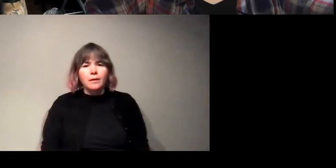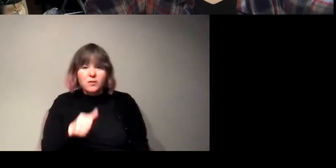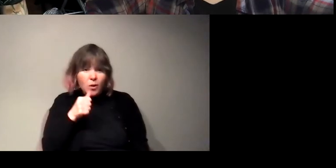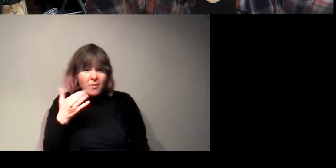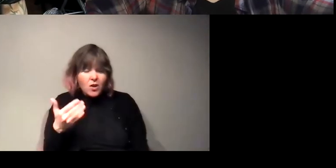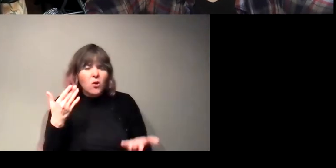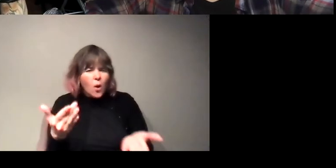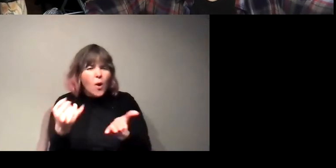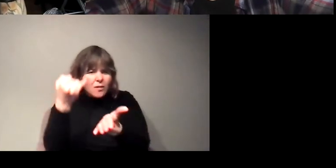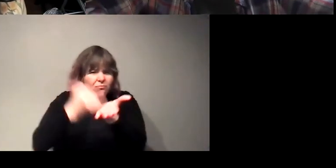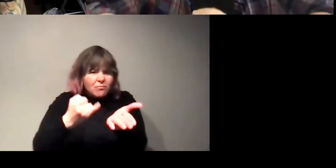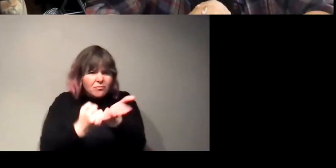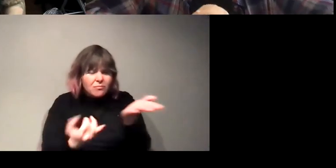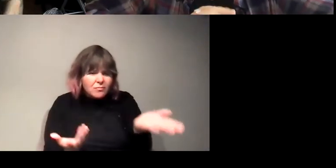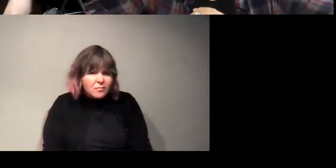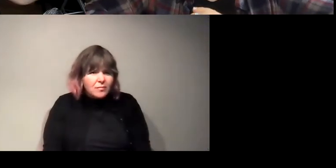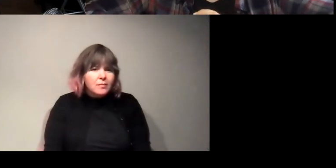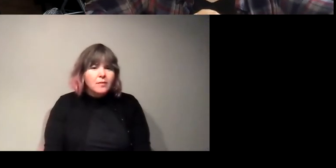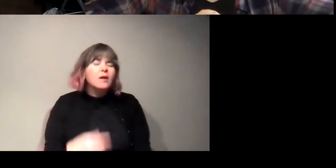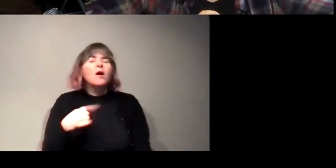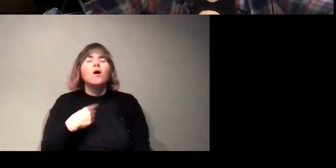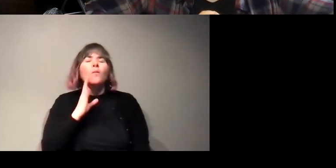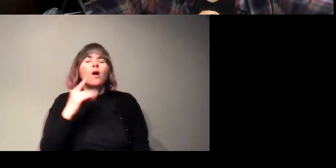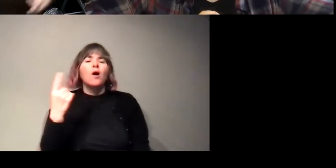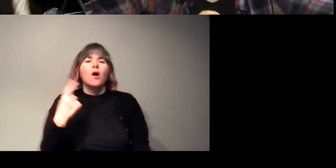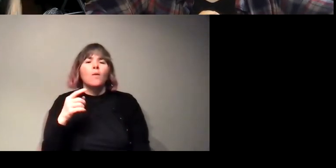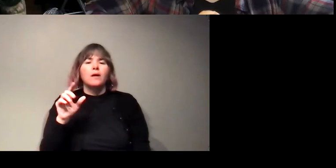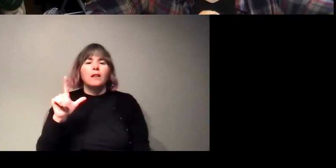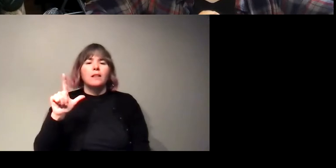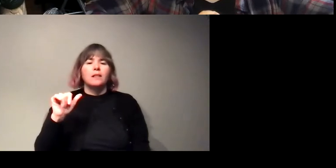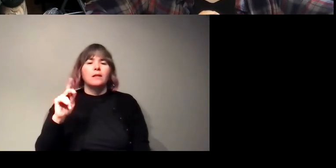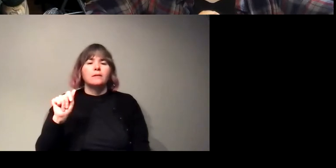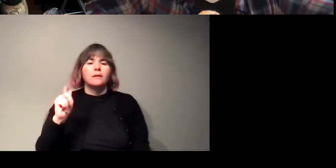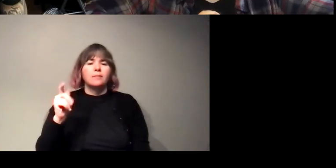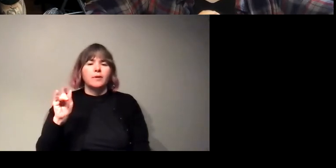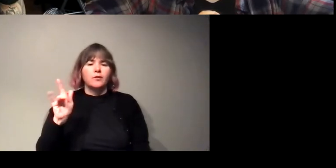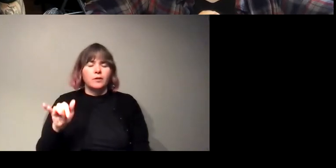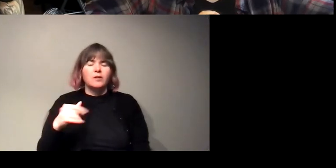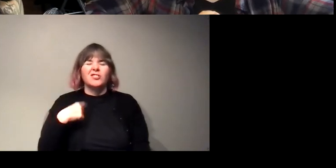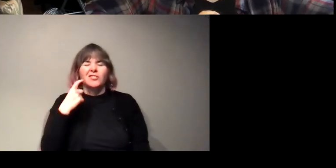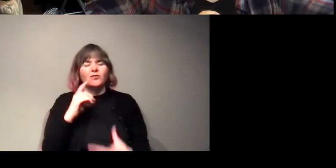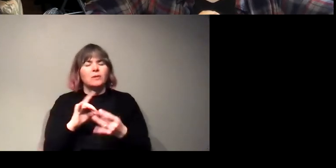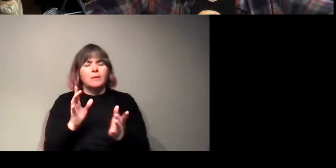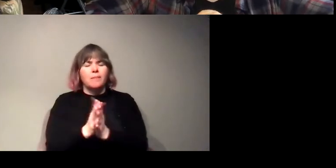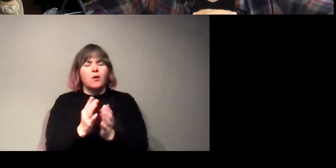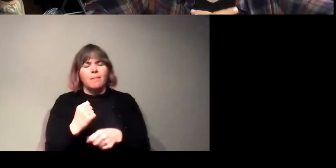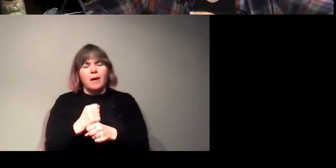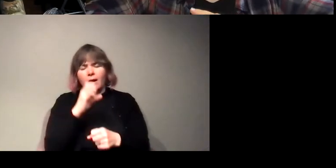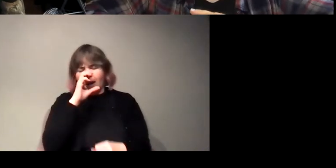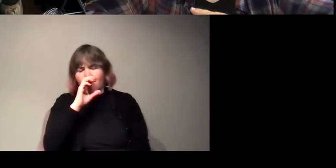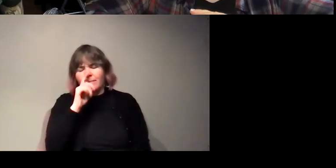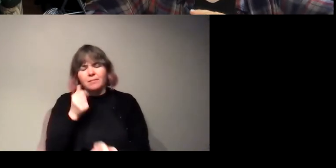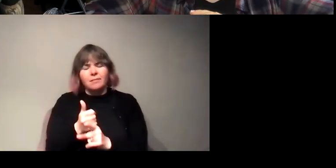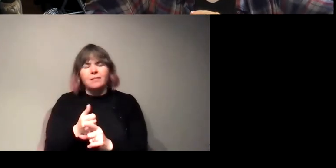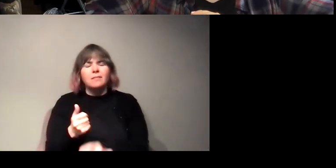mark. I will always consult Linda Barry. She just released a book on making comics. She is